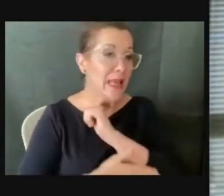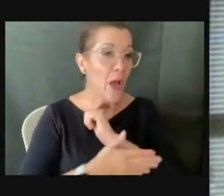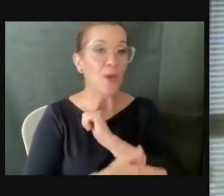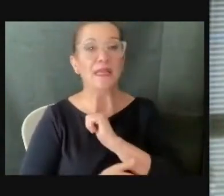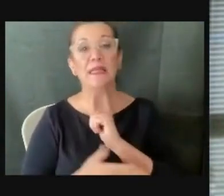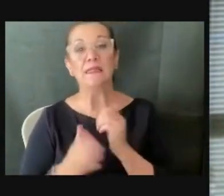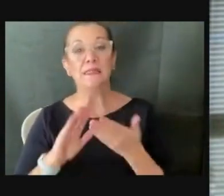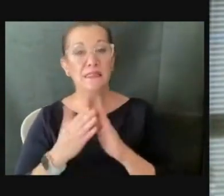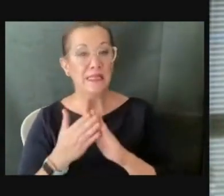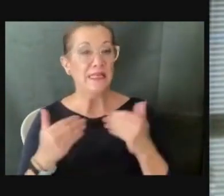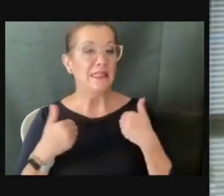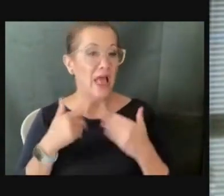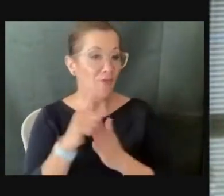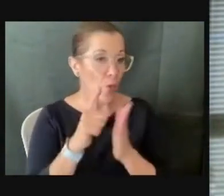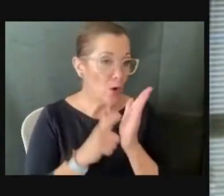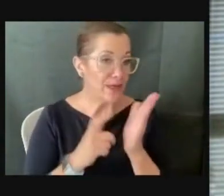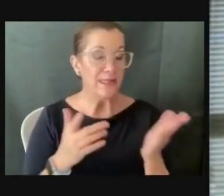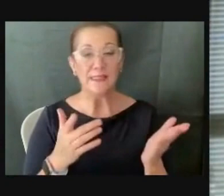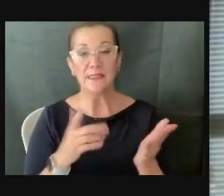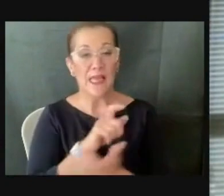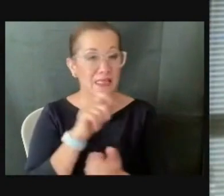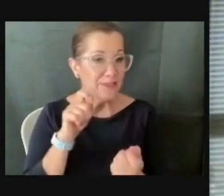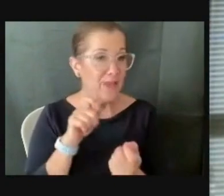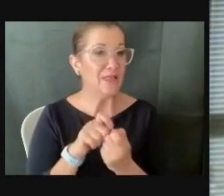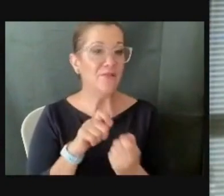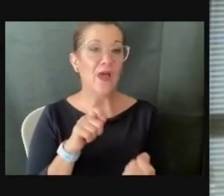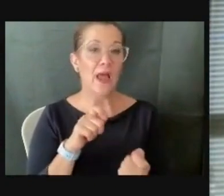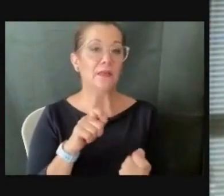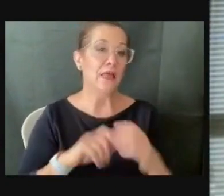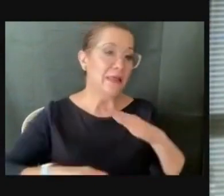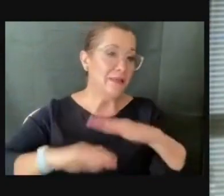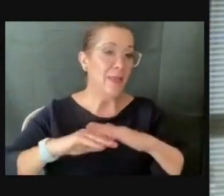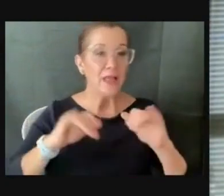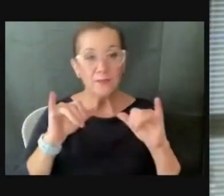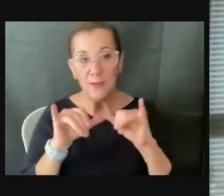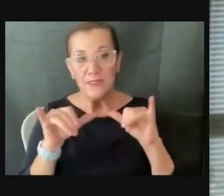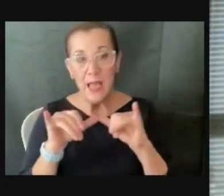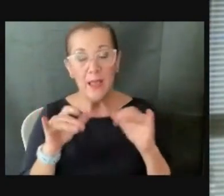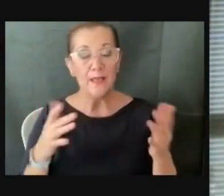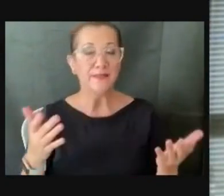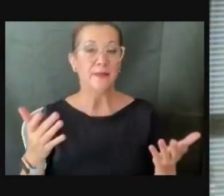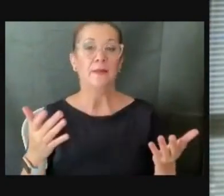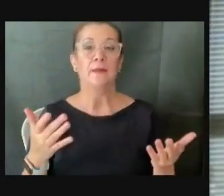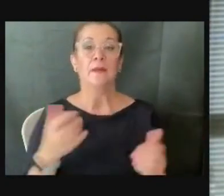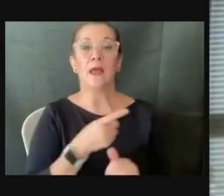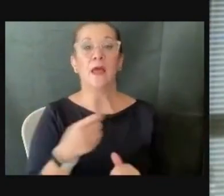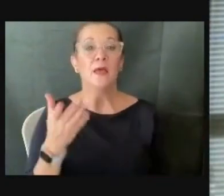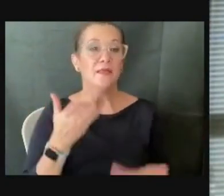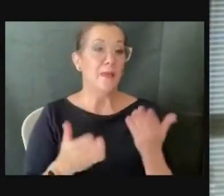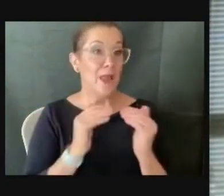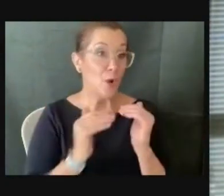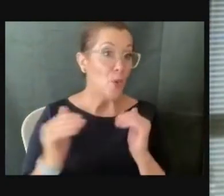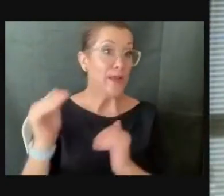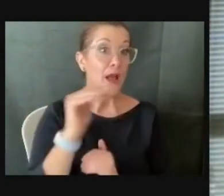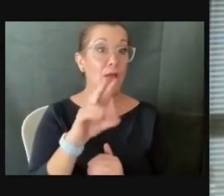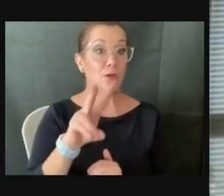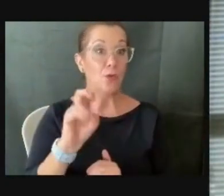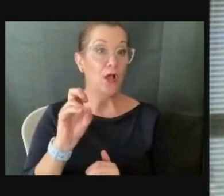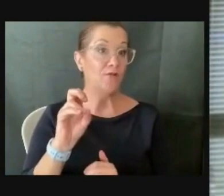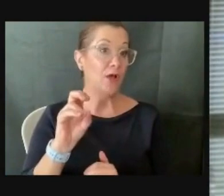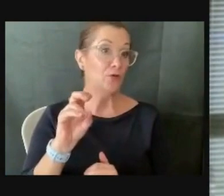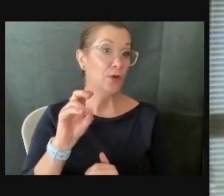have ordinances specifying the max size. They may go beyond 1,200 square